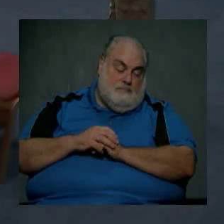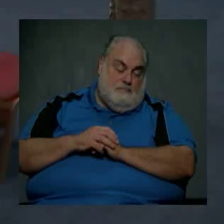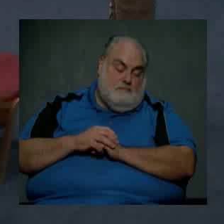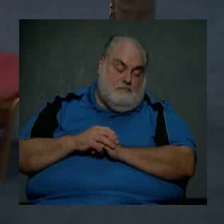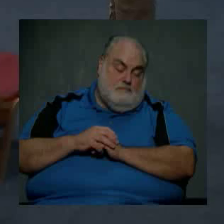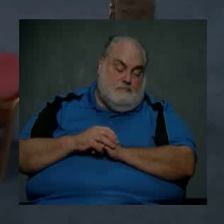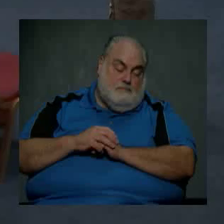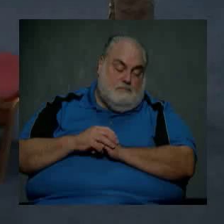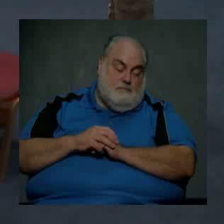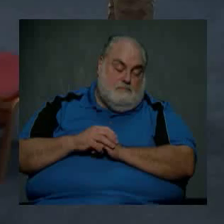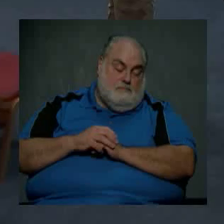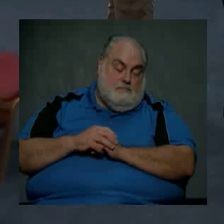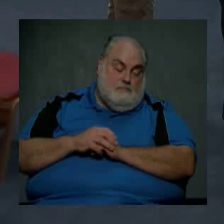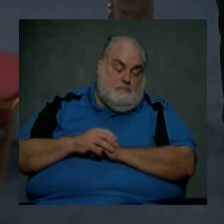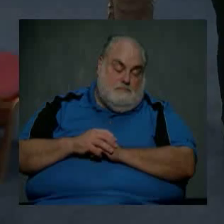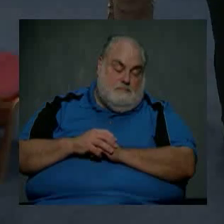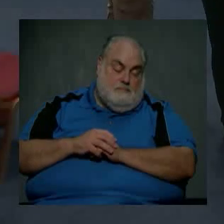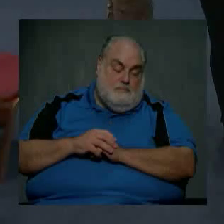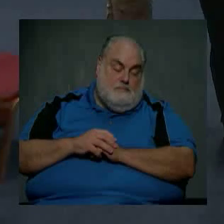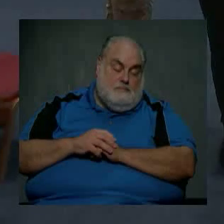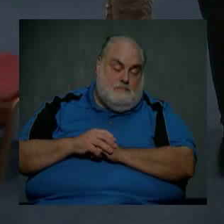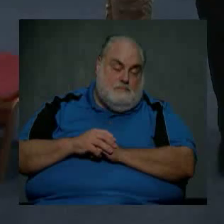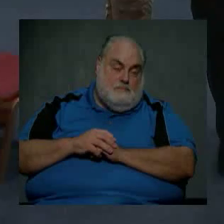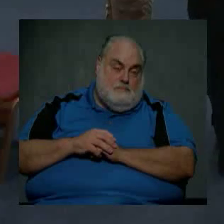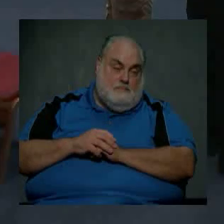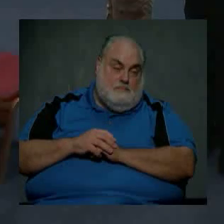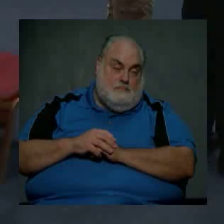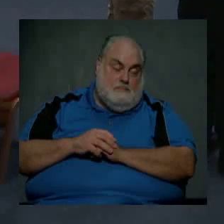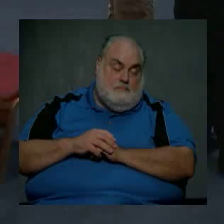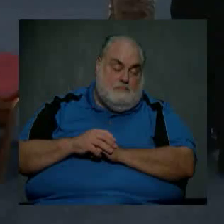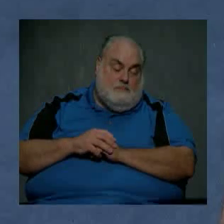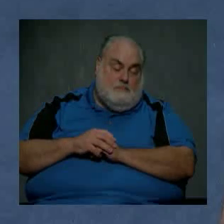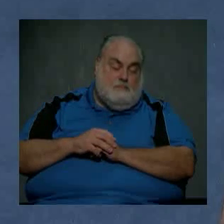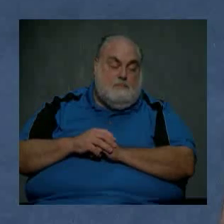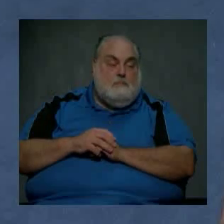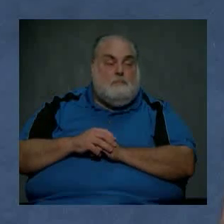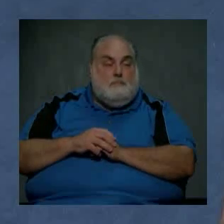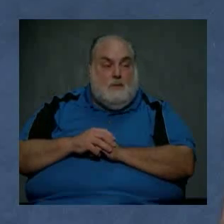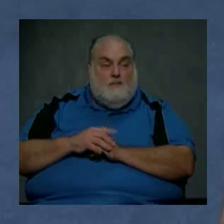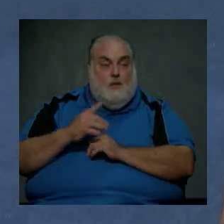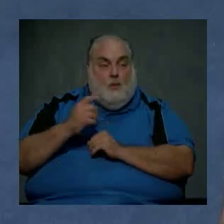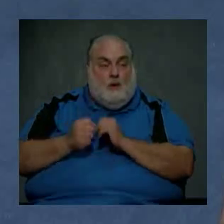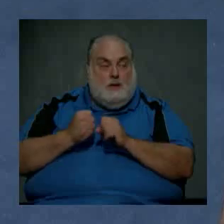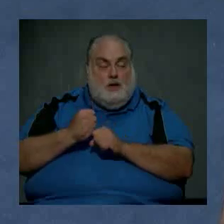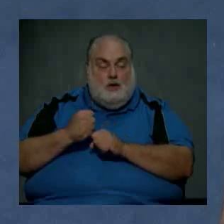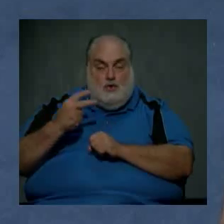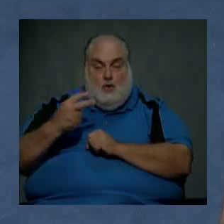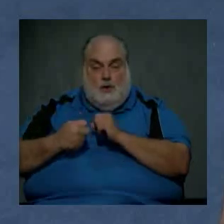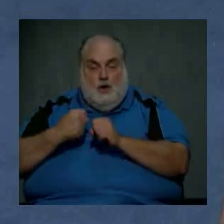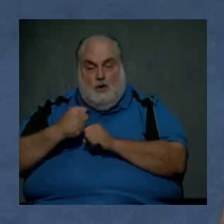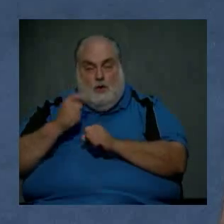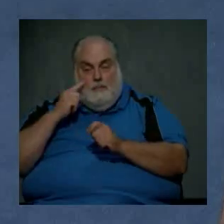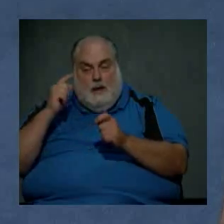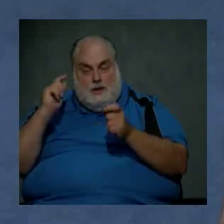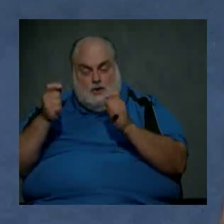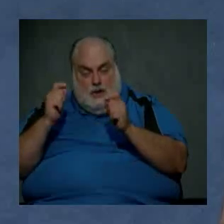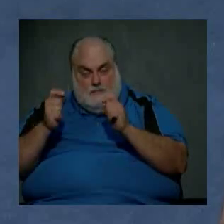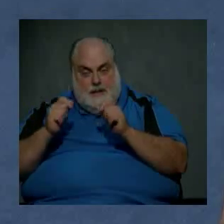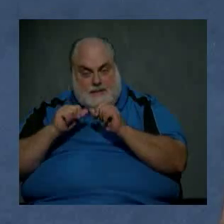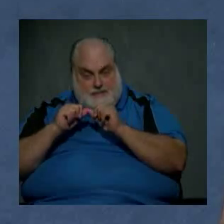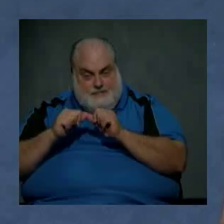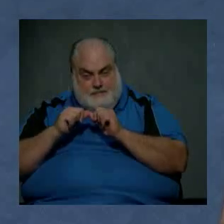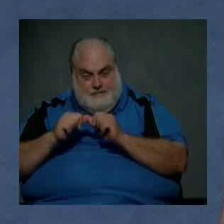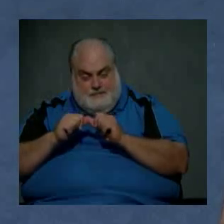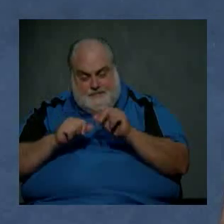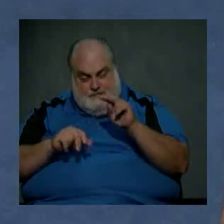So it will be an adjustment for a year or two, but after that point, it will be a consistent look